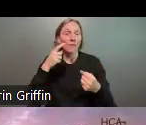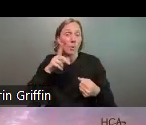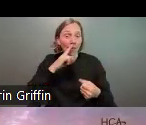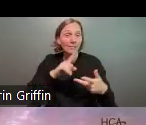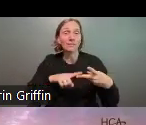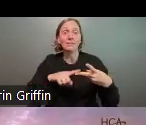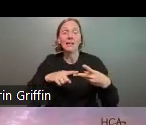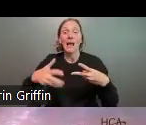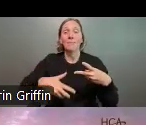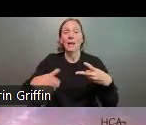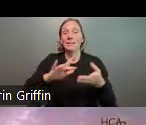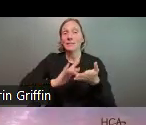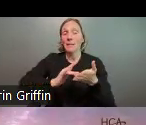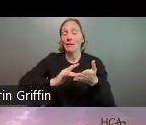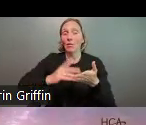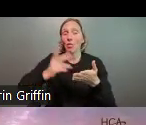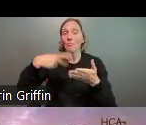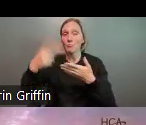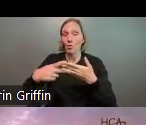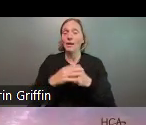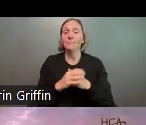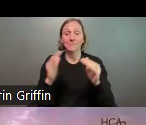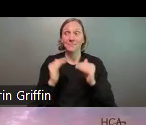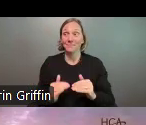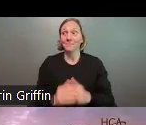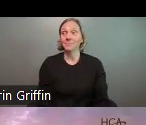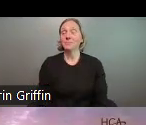medical programs. Next slide.